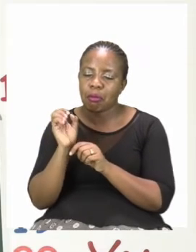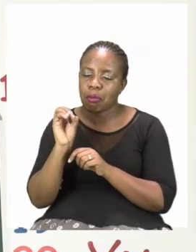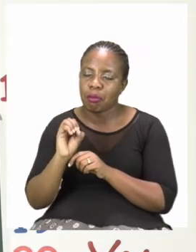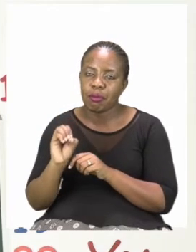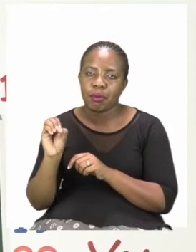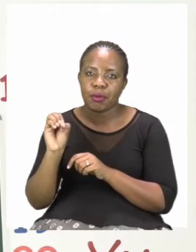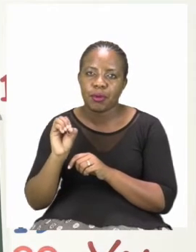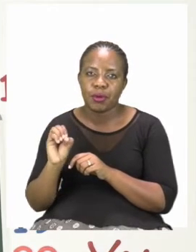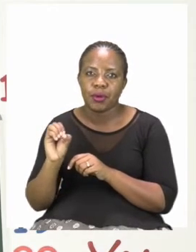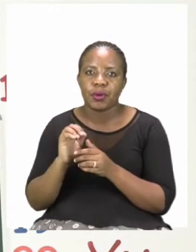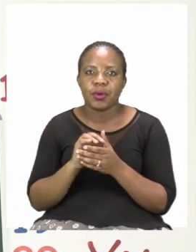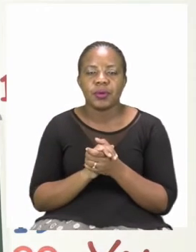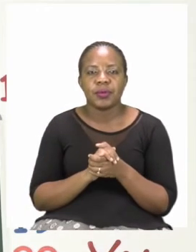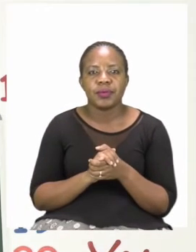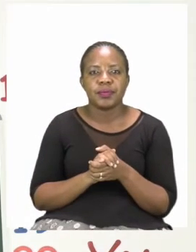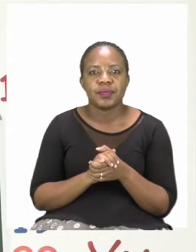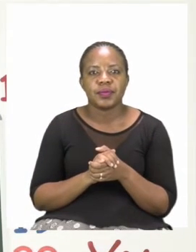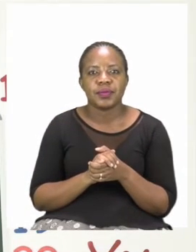song.